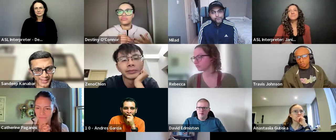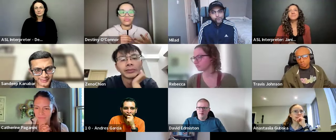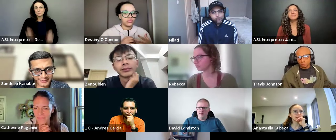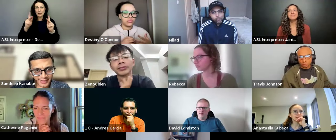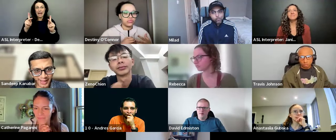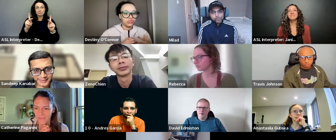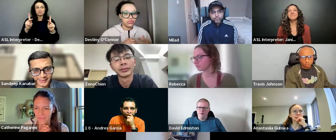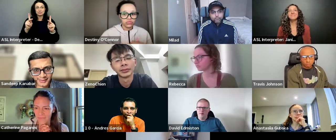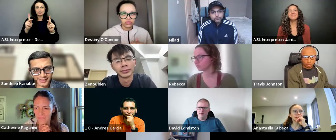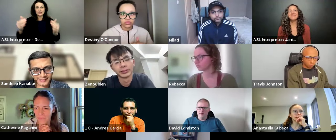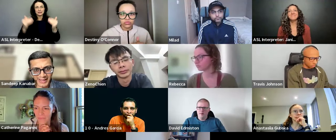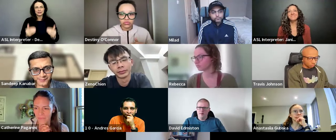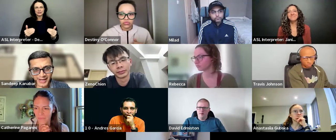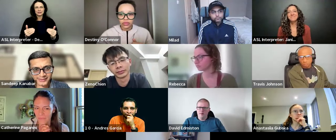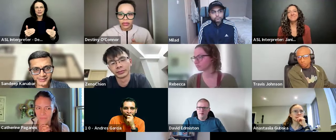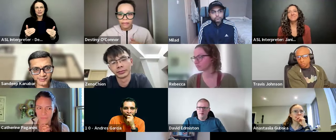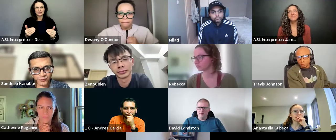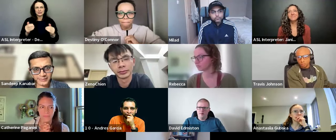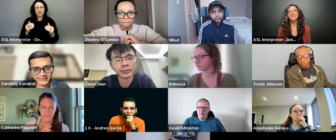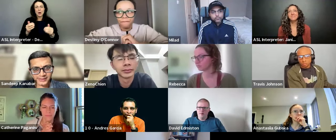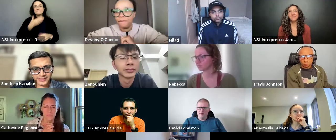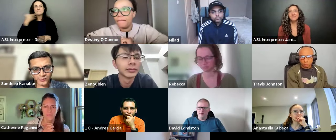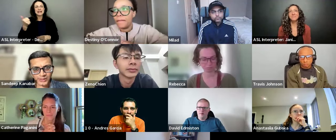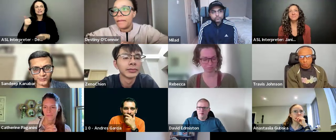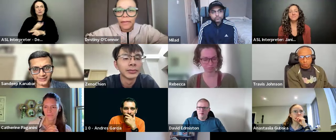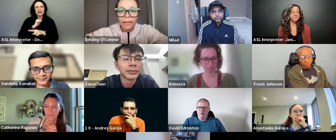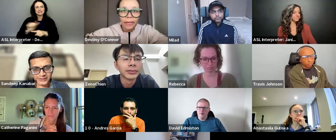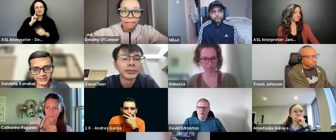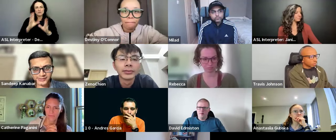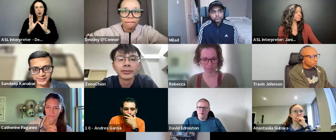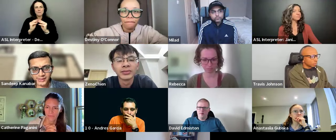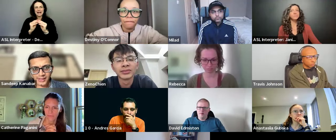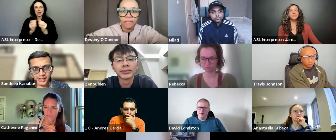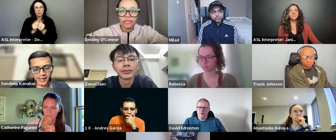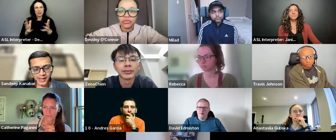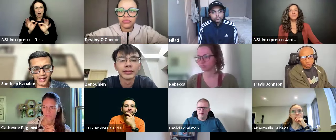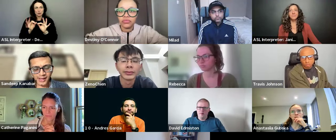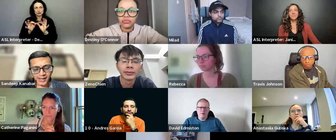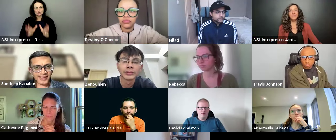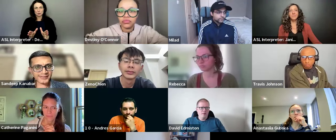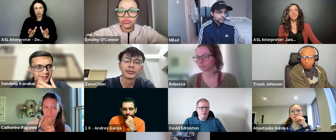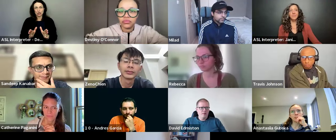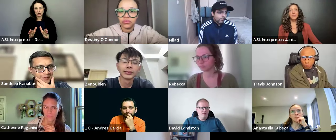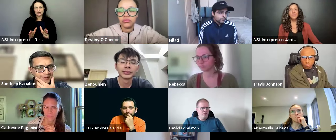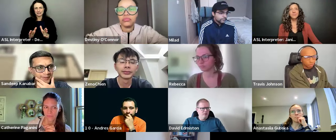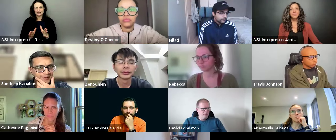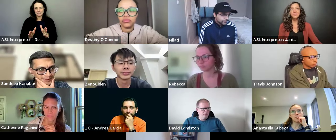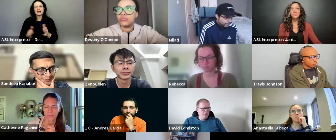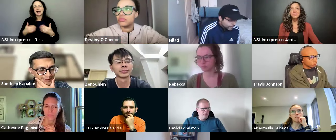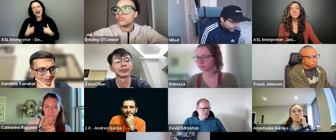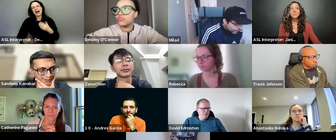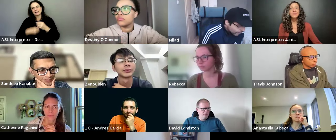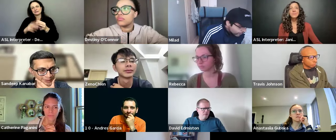Okay, and then I think the best practices for meetings without interpreters. I have added some